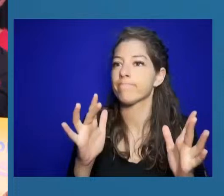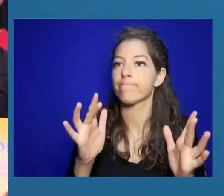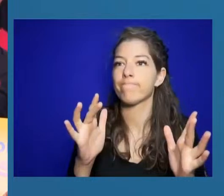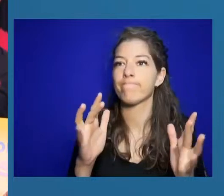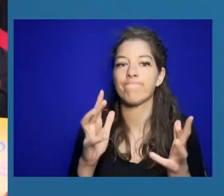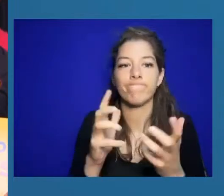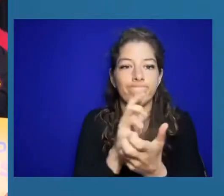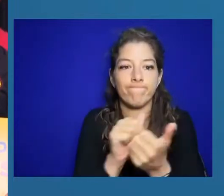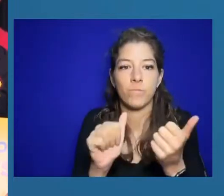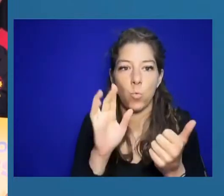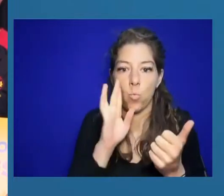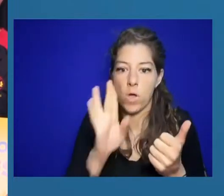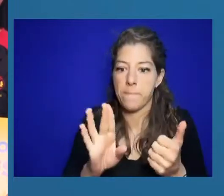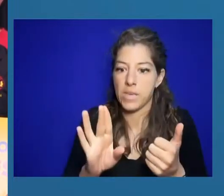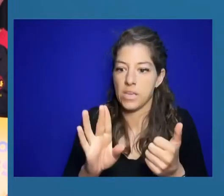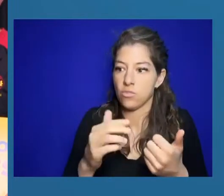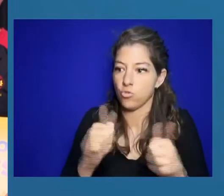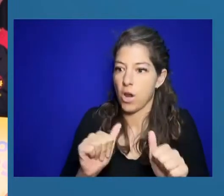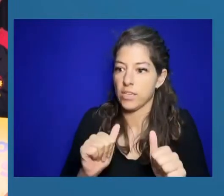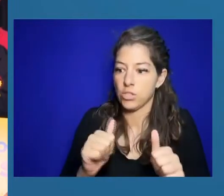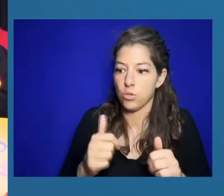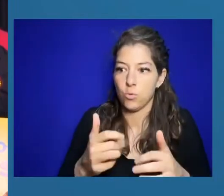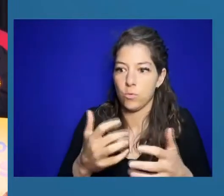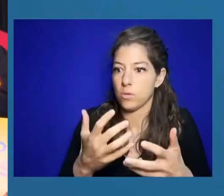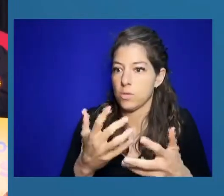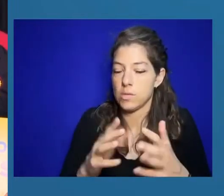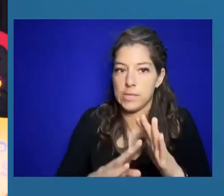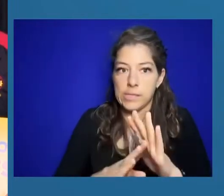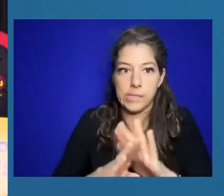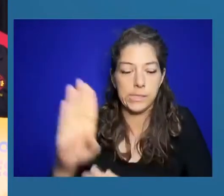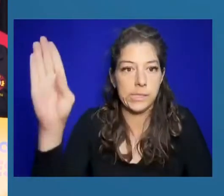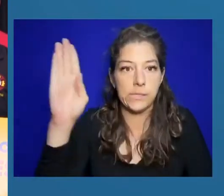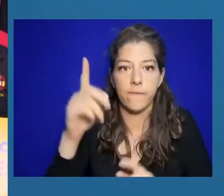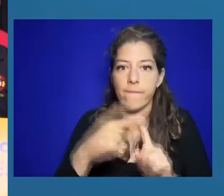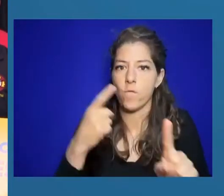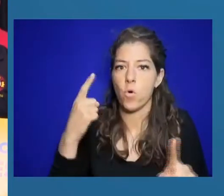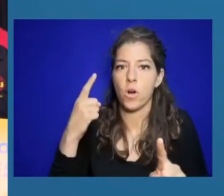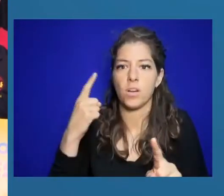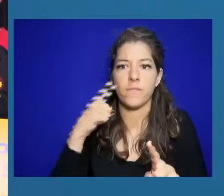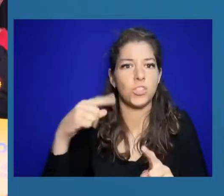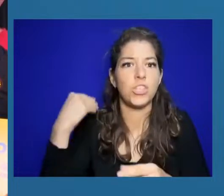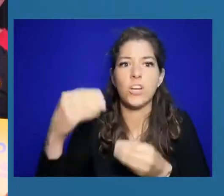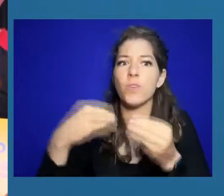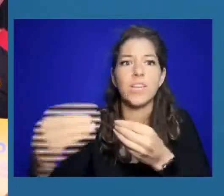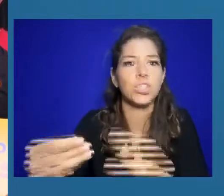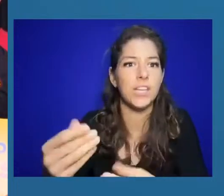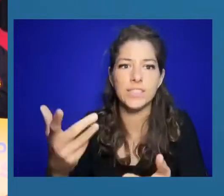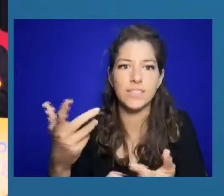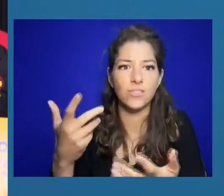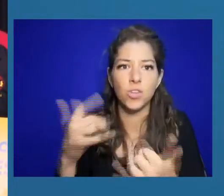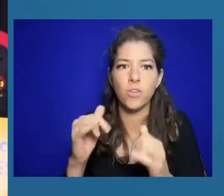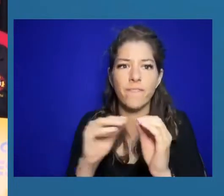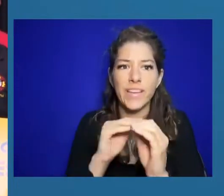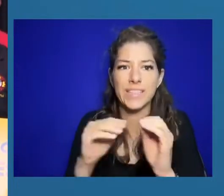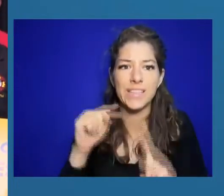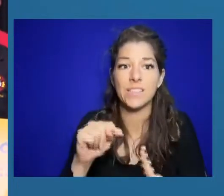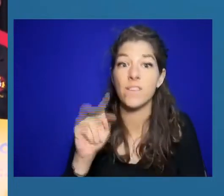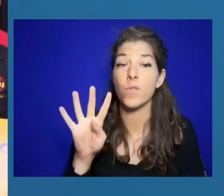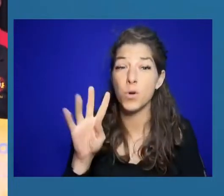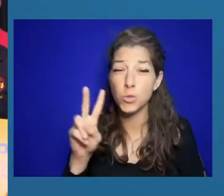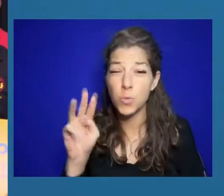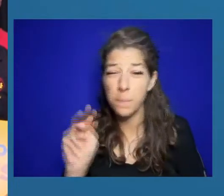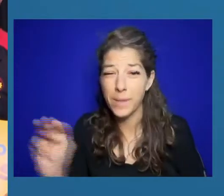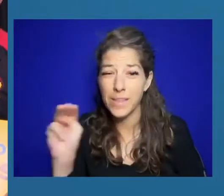we'll be digging ourselves out of this big, ugly bill for generations to come. 42 million